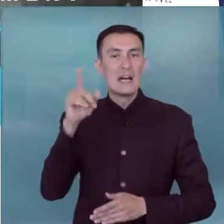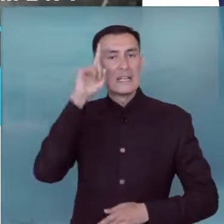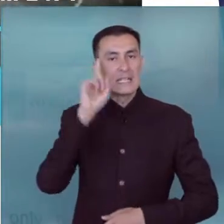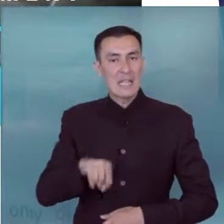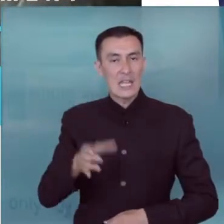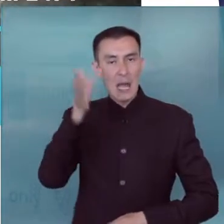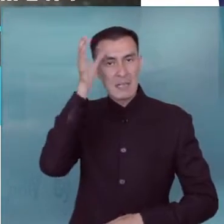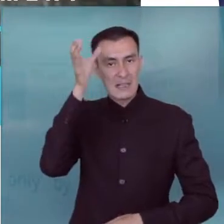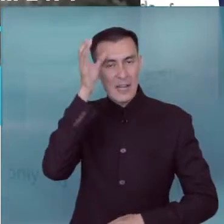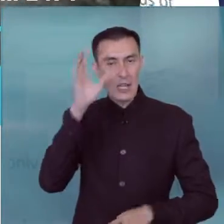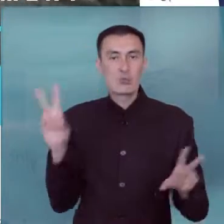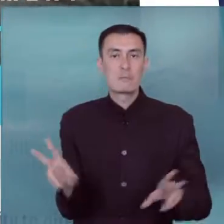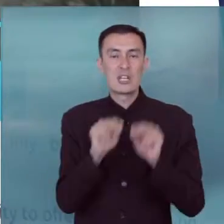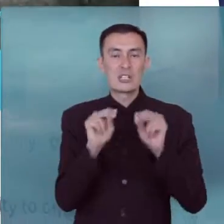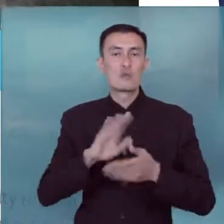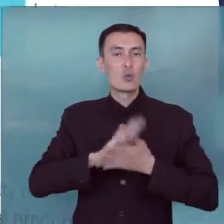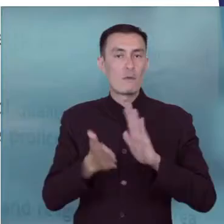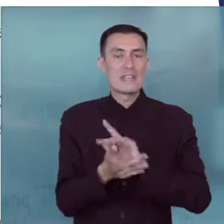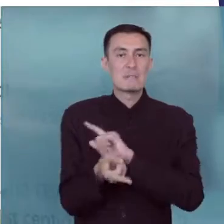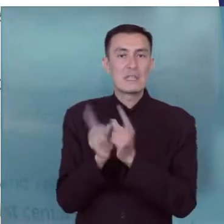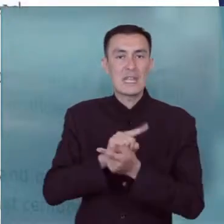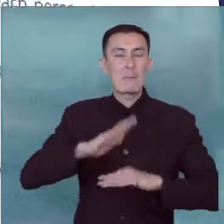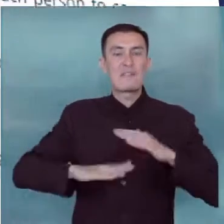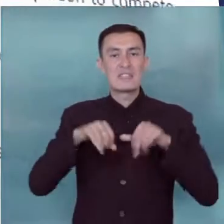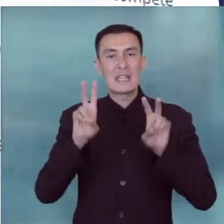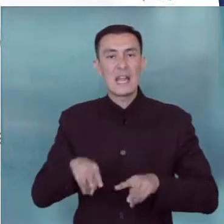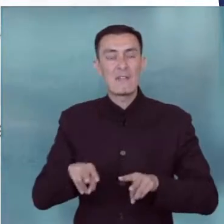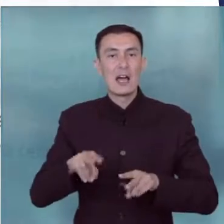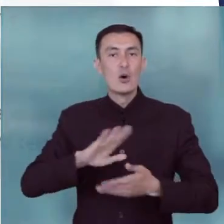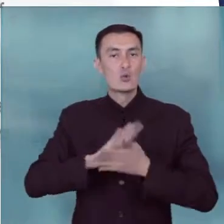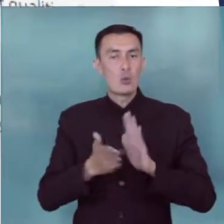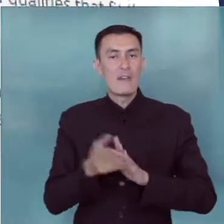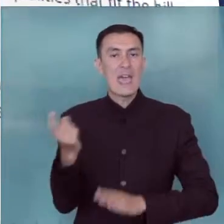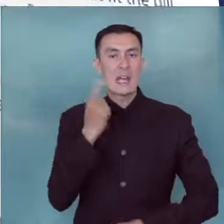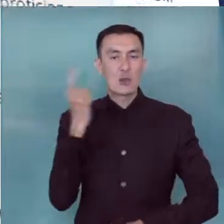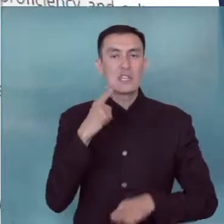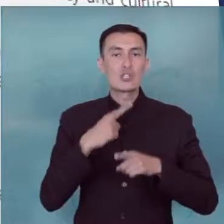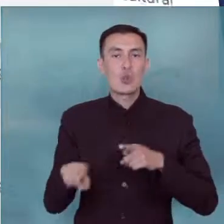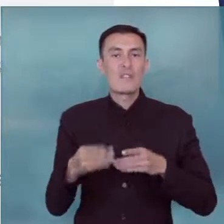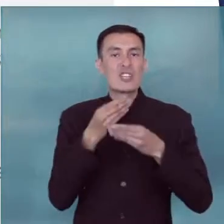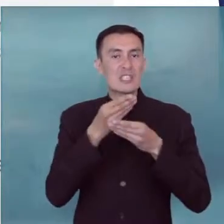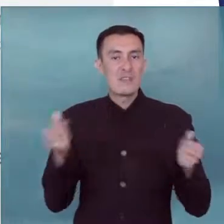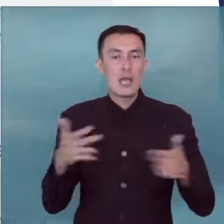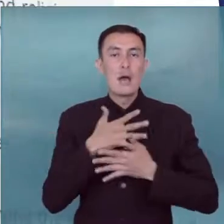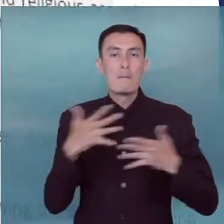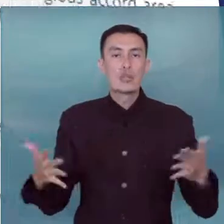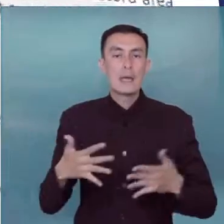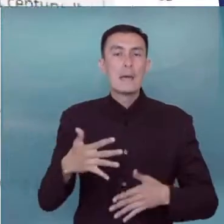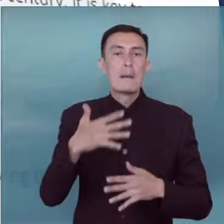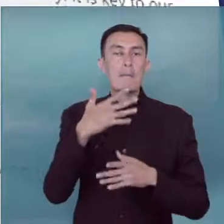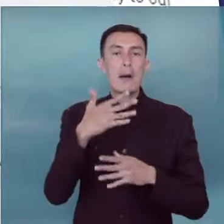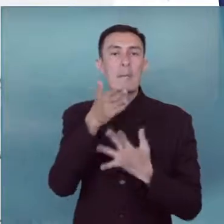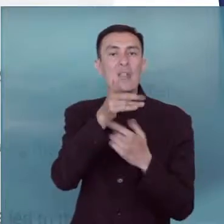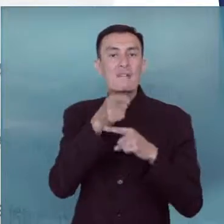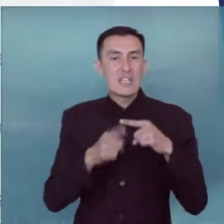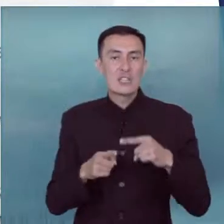of others. The evolutionary development principle, which calls to mind the lessons of history and to live in the present, guided by them,